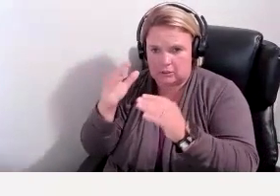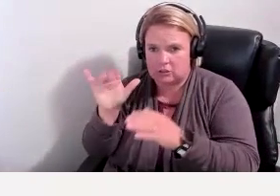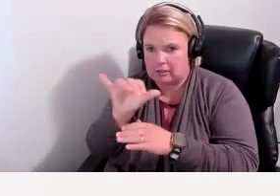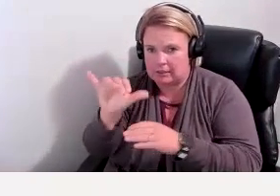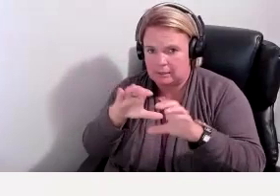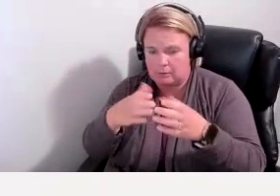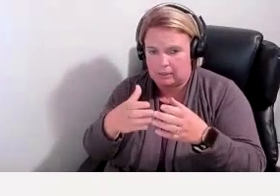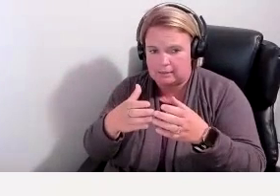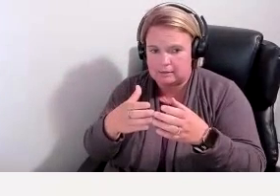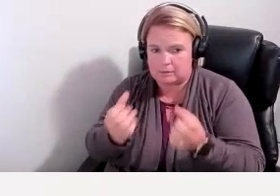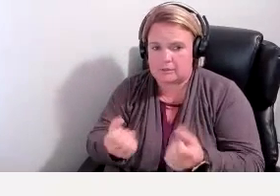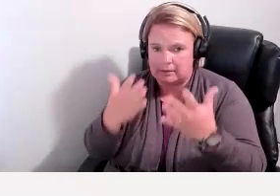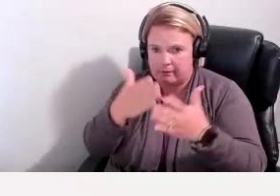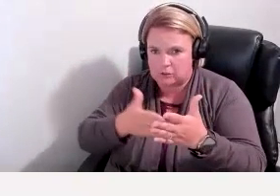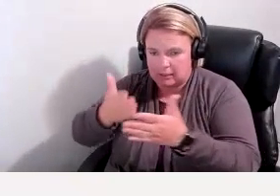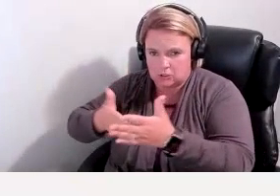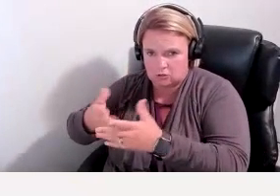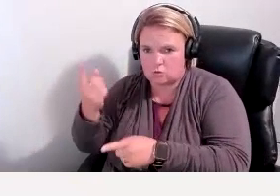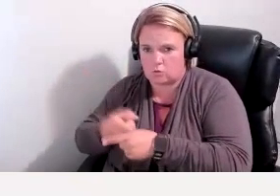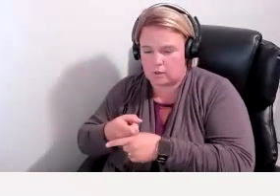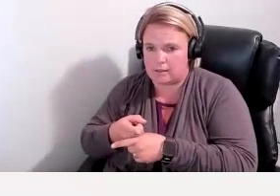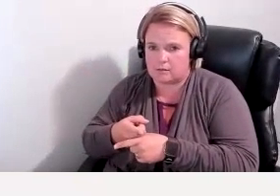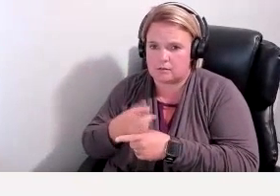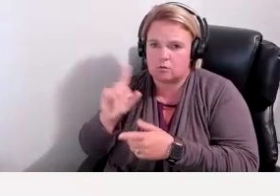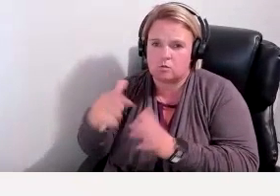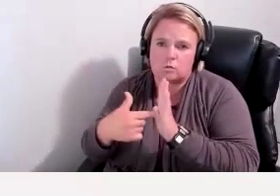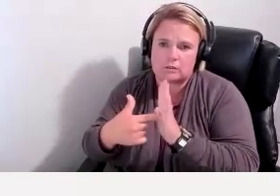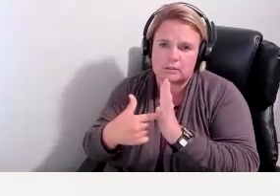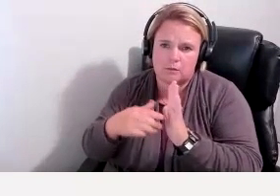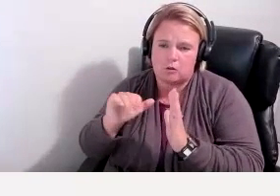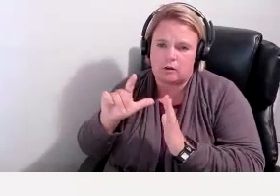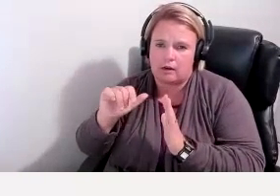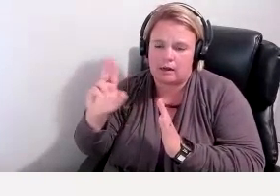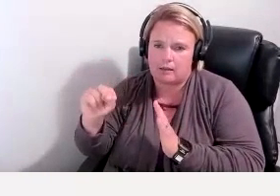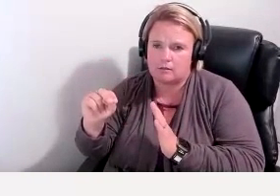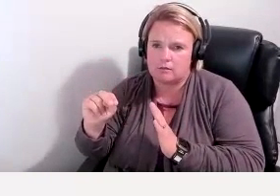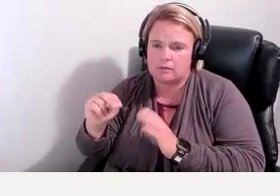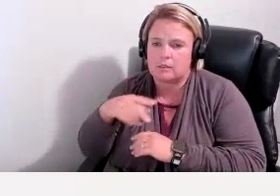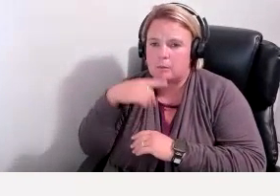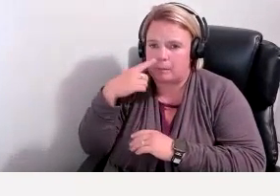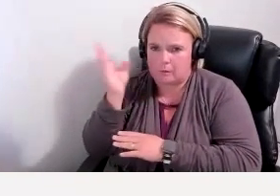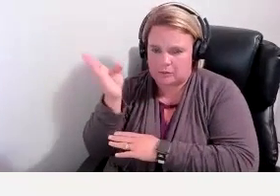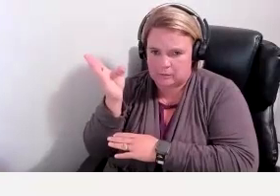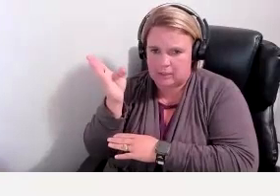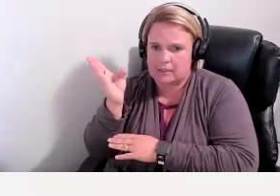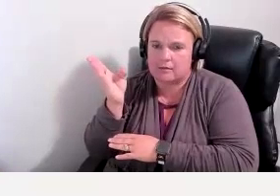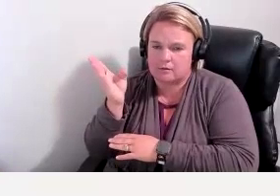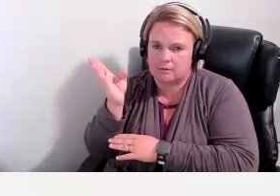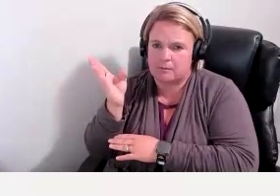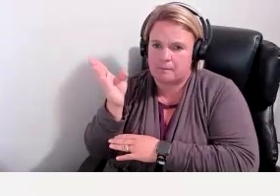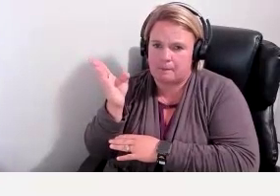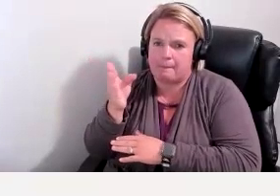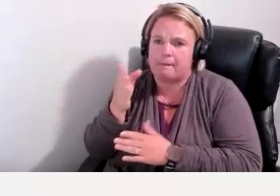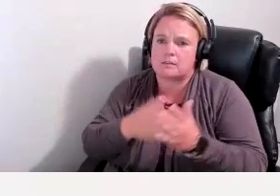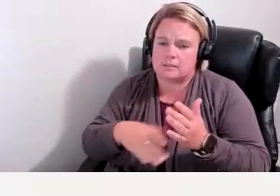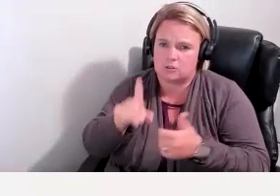several sections? Right? Like what's an example for you, Alan? Public speaking. Public speaking. So you have, you know, section